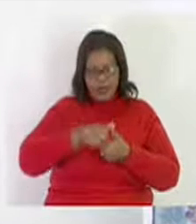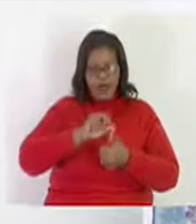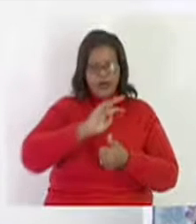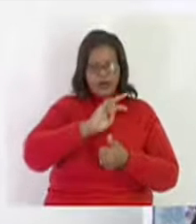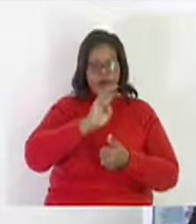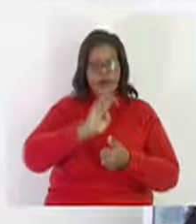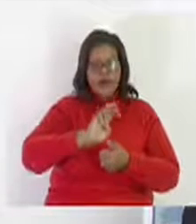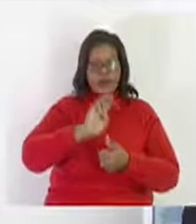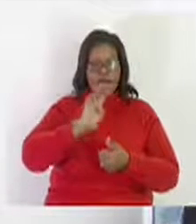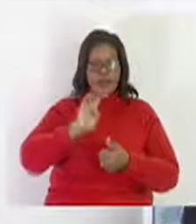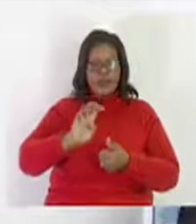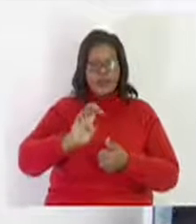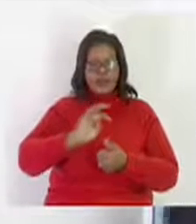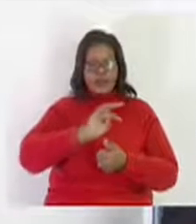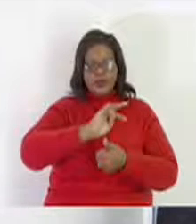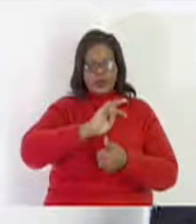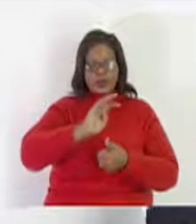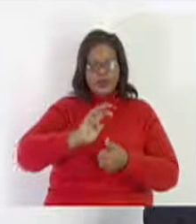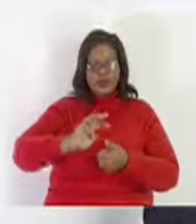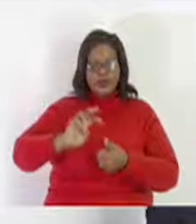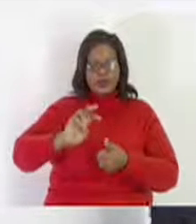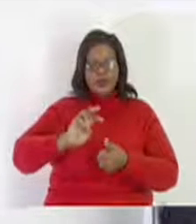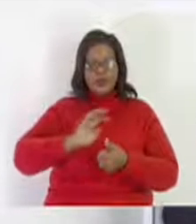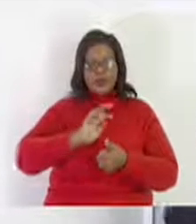approximation is very important.